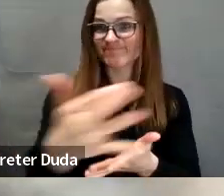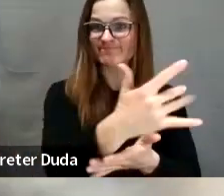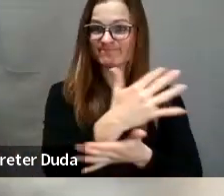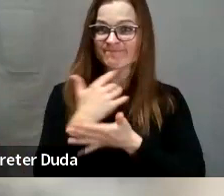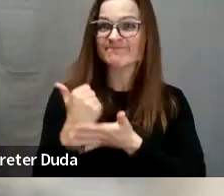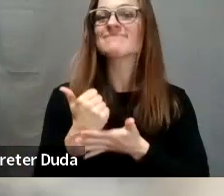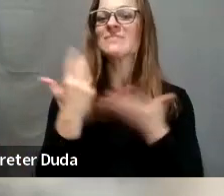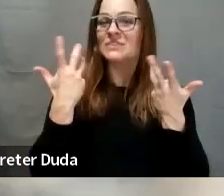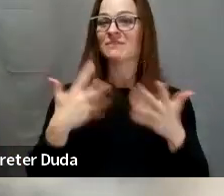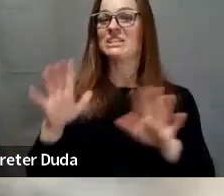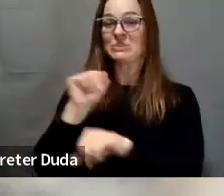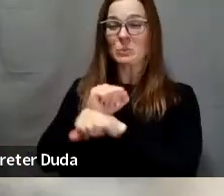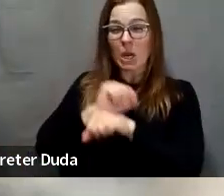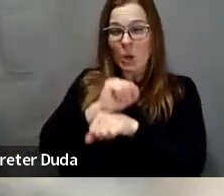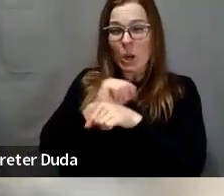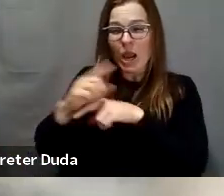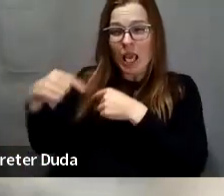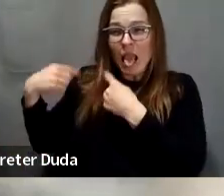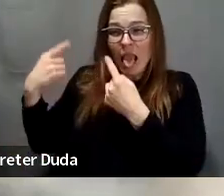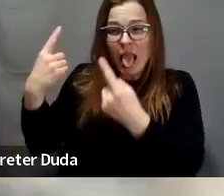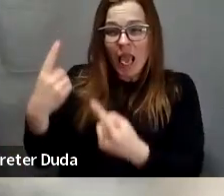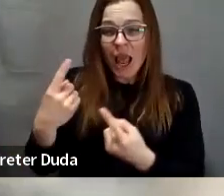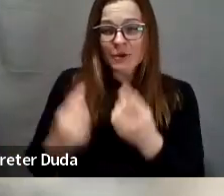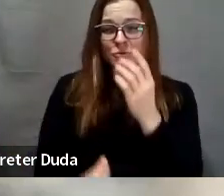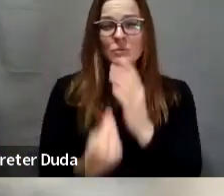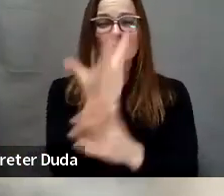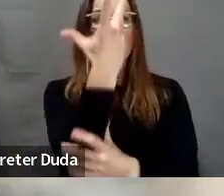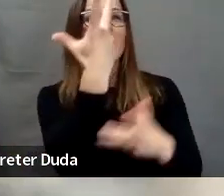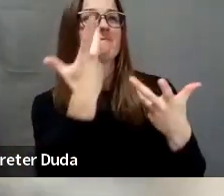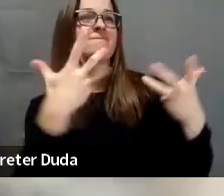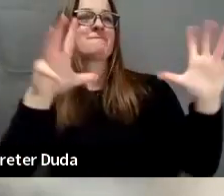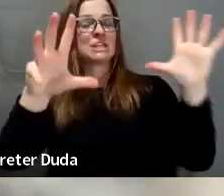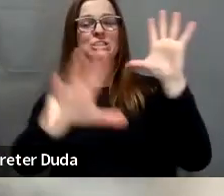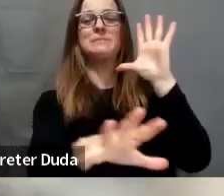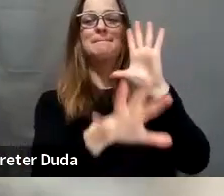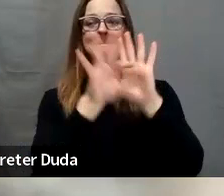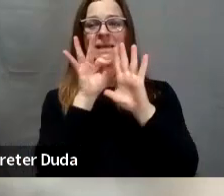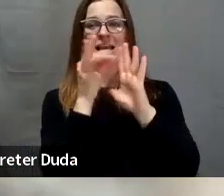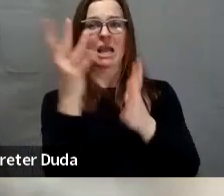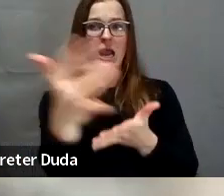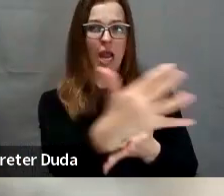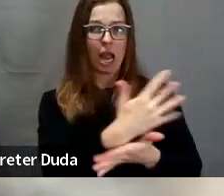to pick your bounty. Need a way of harvesting and getting them back to the house.